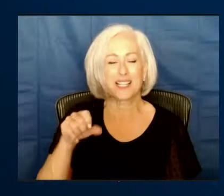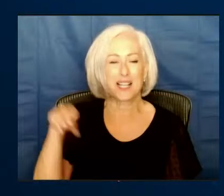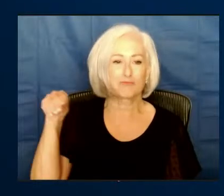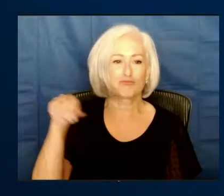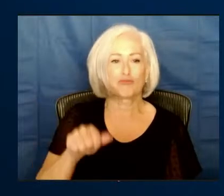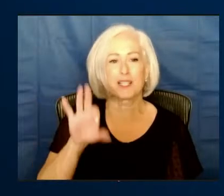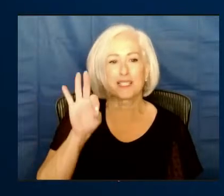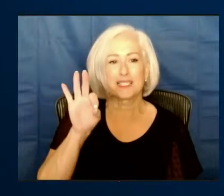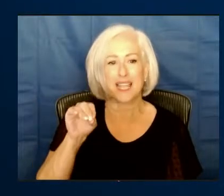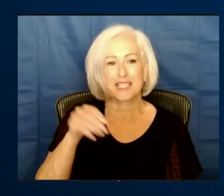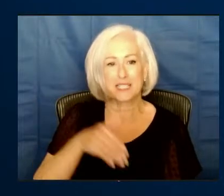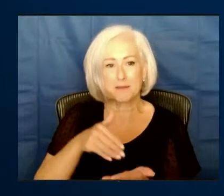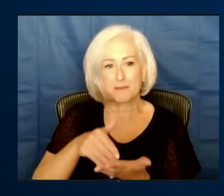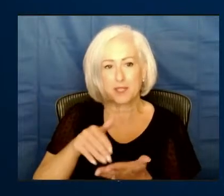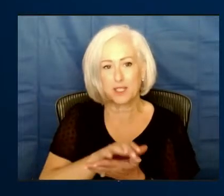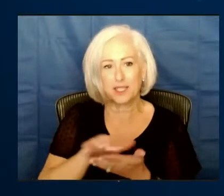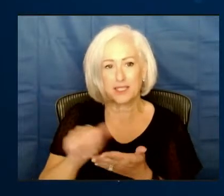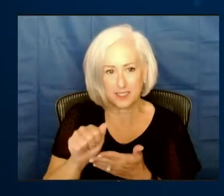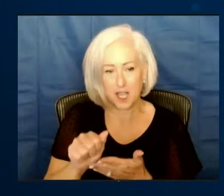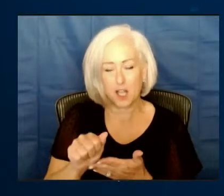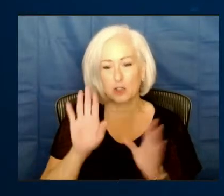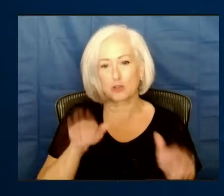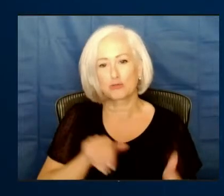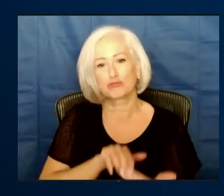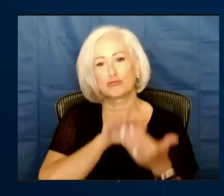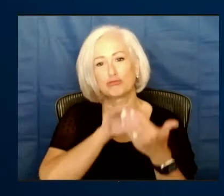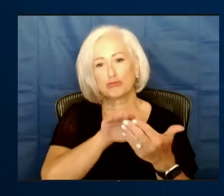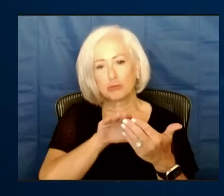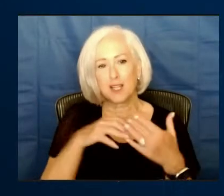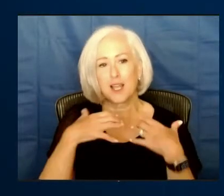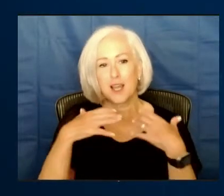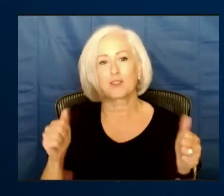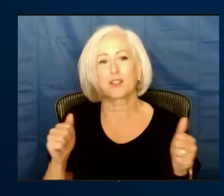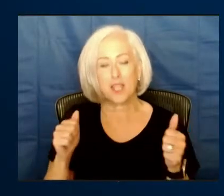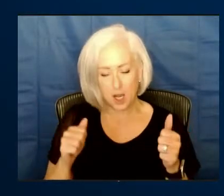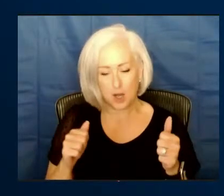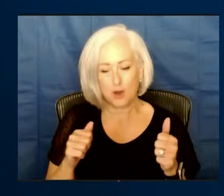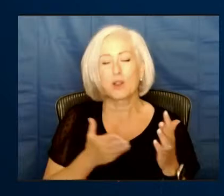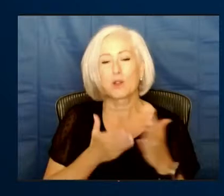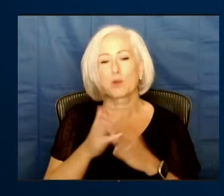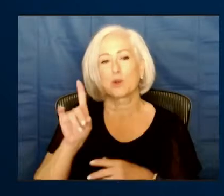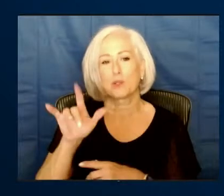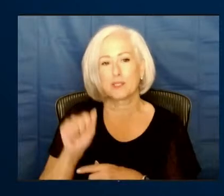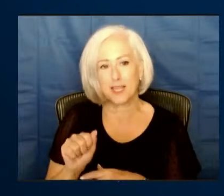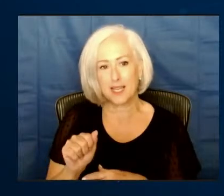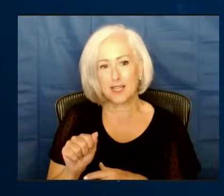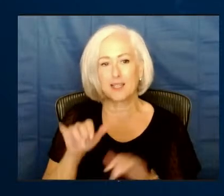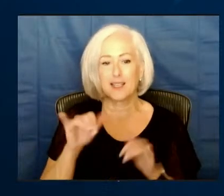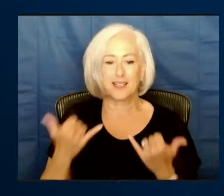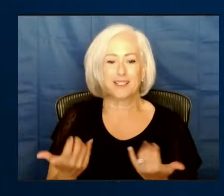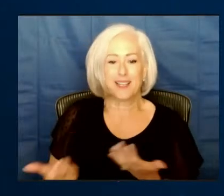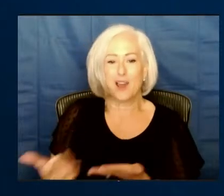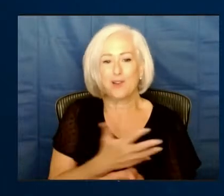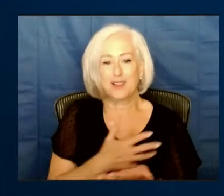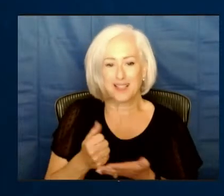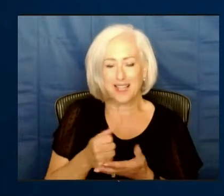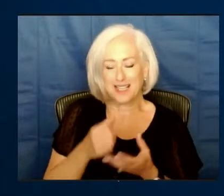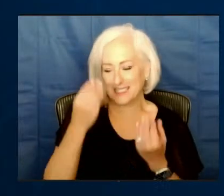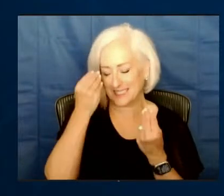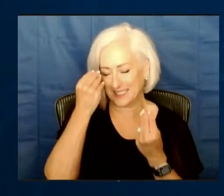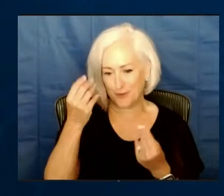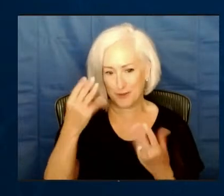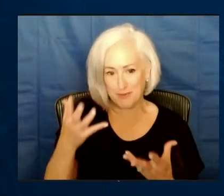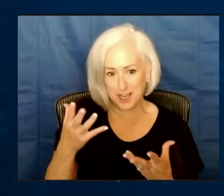healthcare disparities through data. The initiative is designed to collect more social determinant data. You guys are going to tell us what that means in just a moment, while